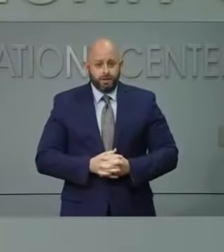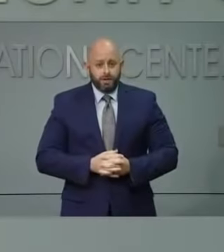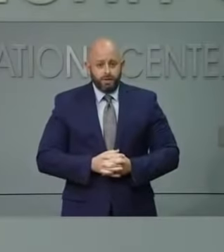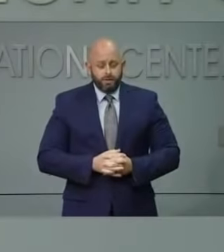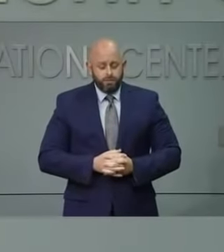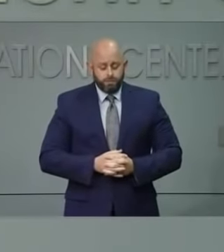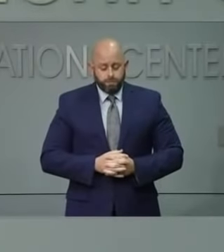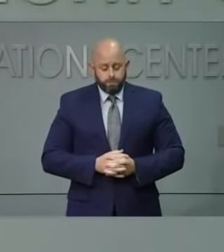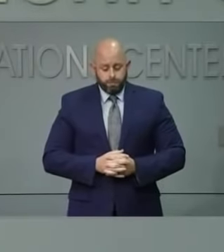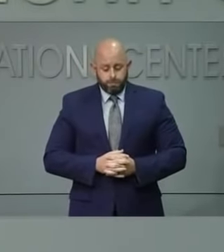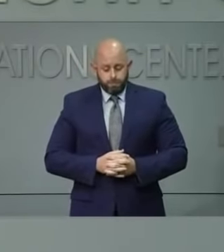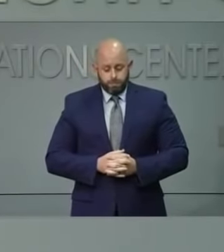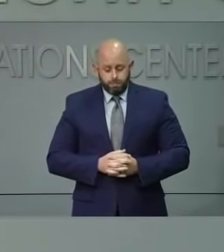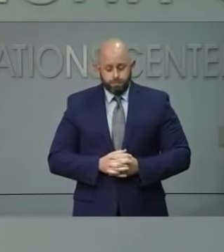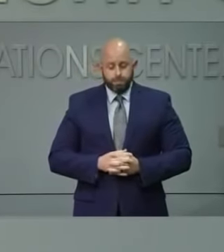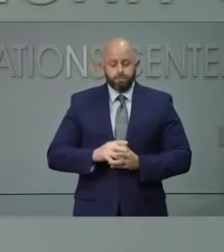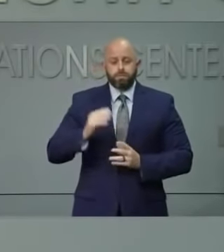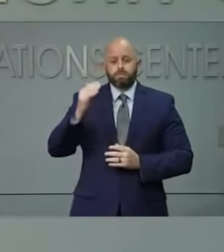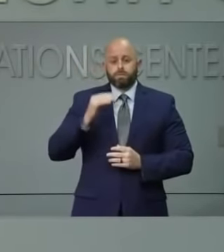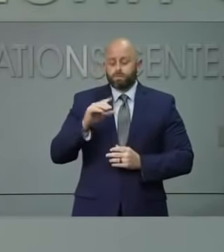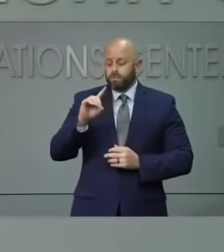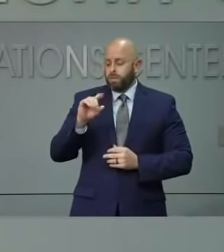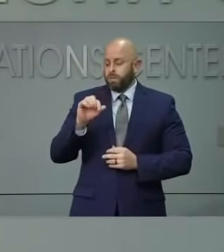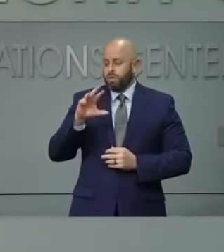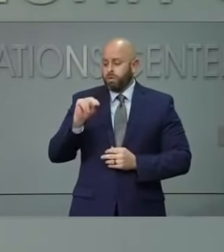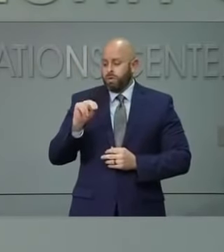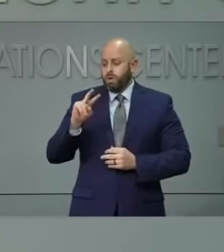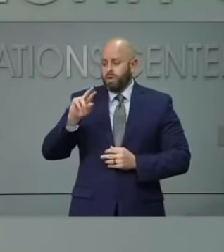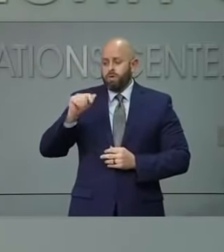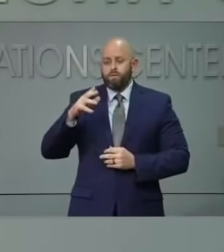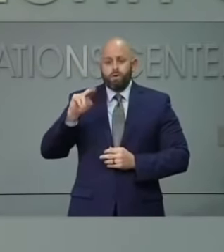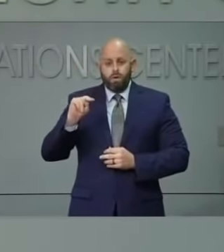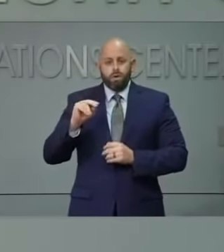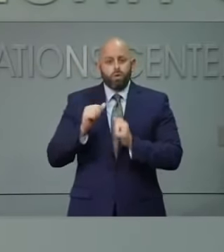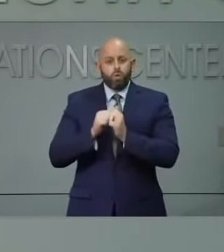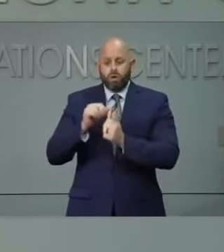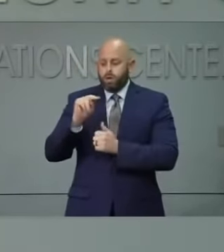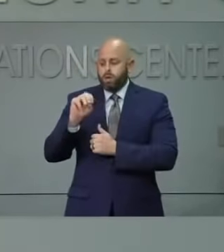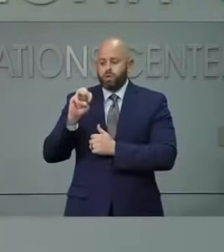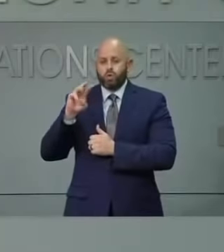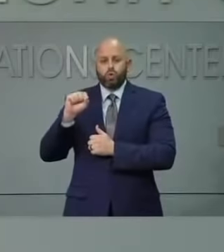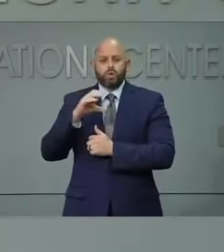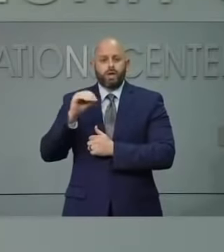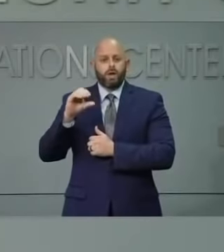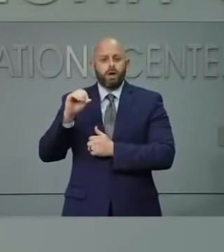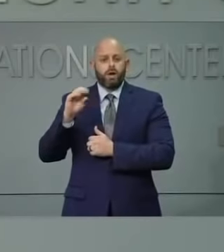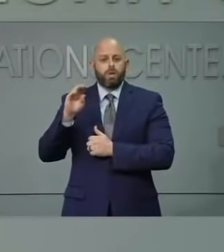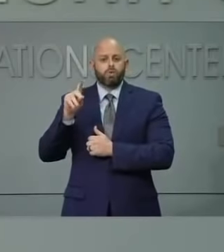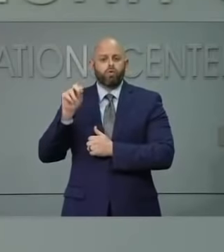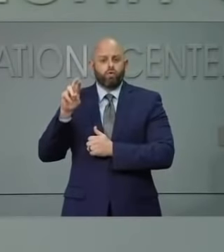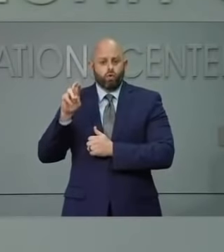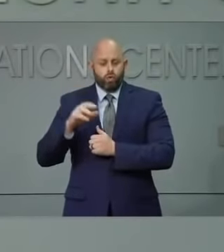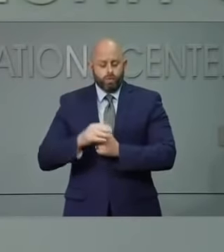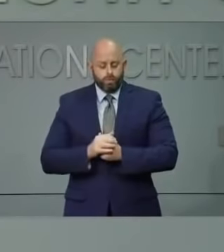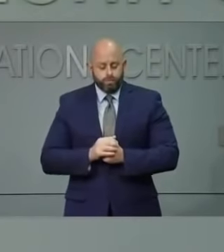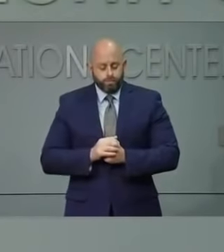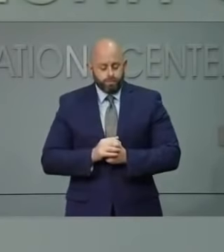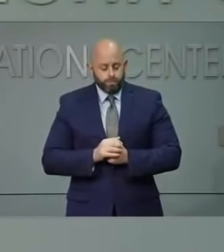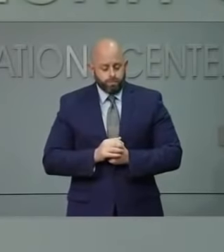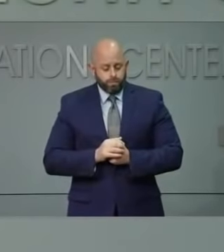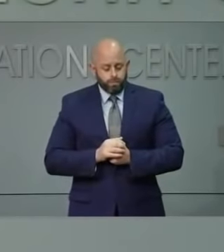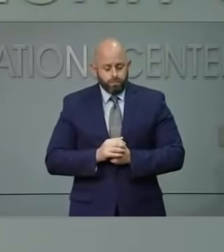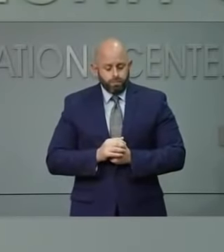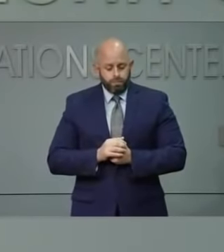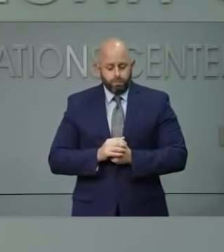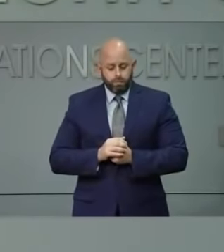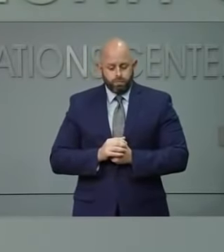Our next question is from Dawn Vaughn with the News and Observer. Hi, Dawn Vaughn with the News and Observer. I want to ask about the time frame